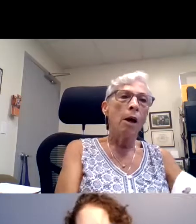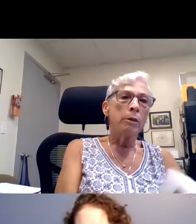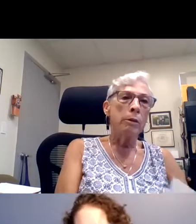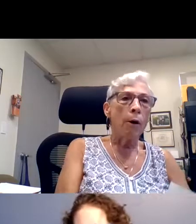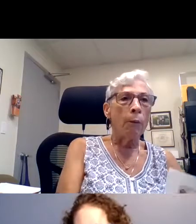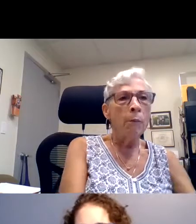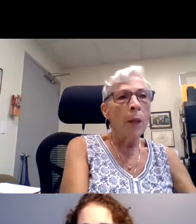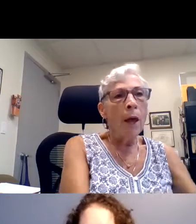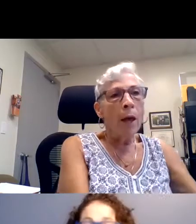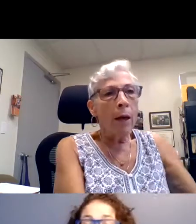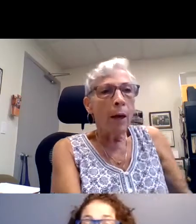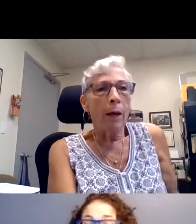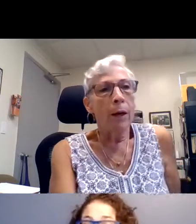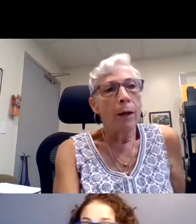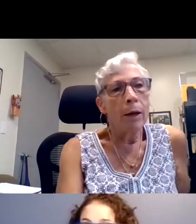conference. So